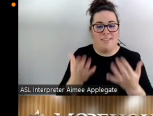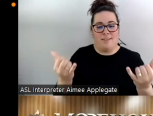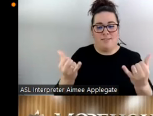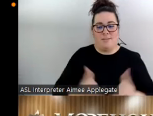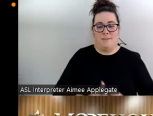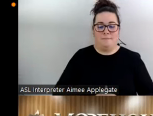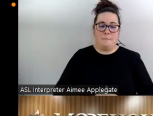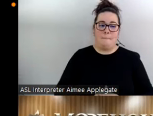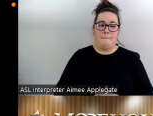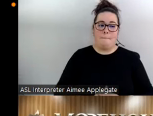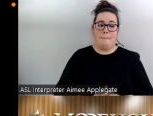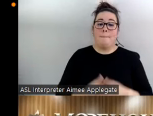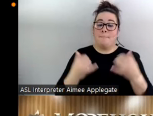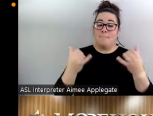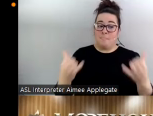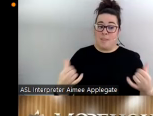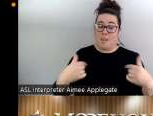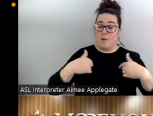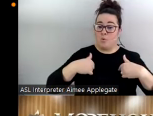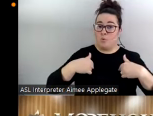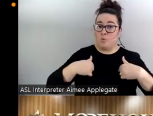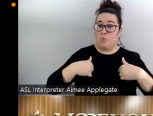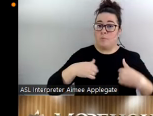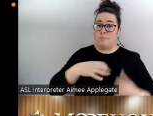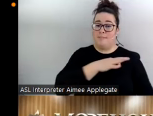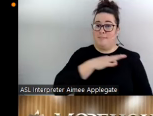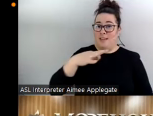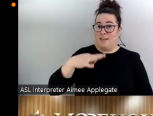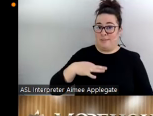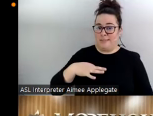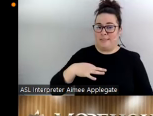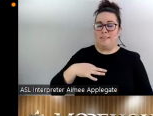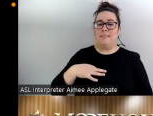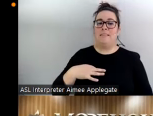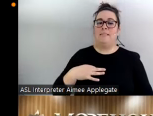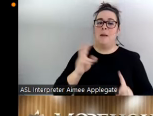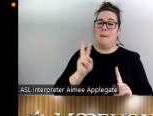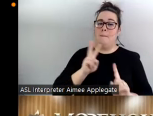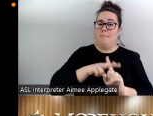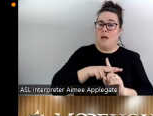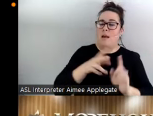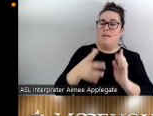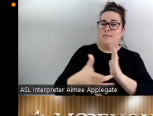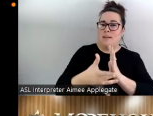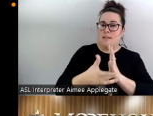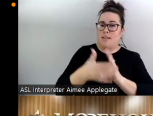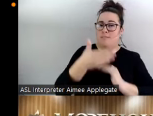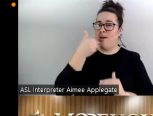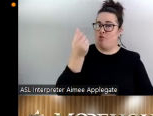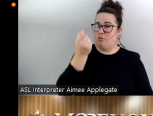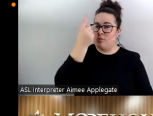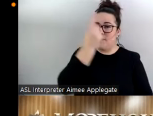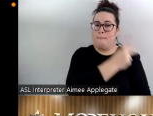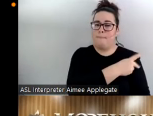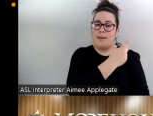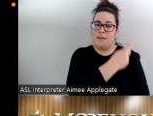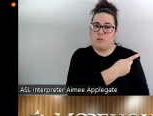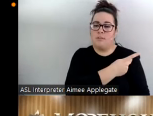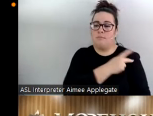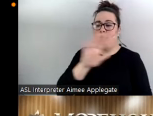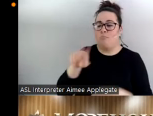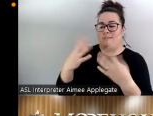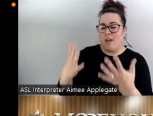And now I'm spending a lot of time as a faculty member applying these techniques to better understand, as Carmen said, patient-provider communications.